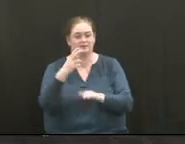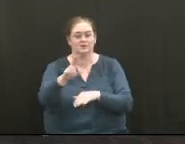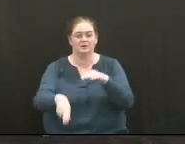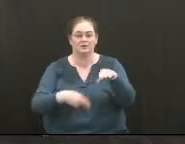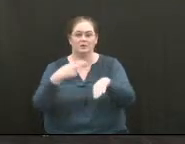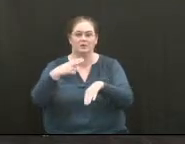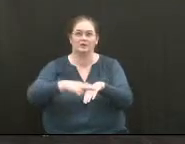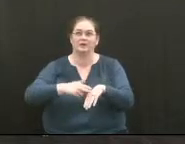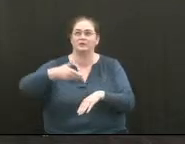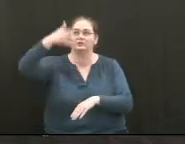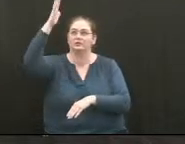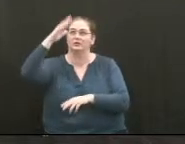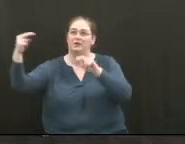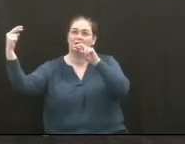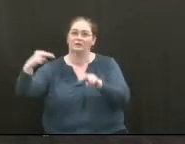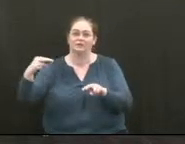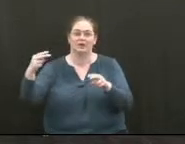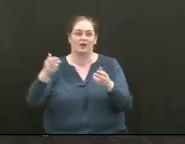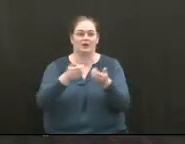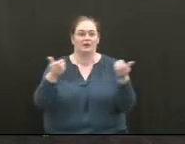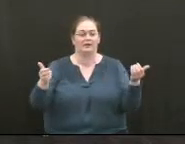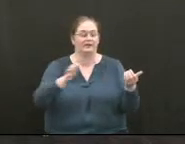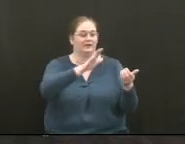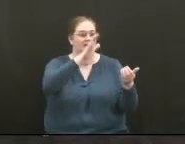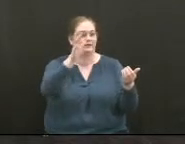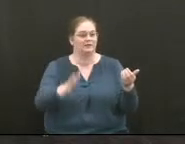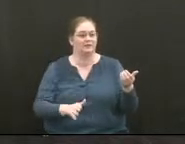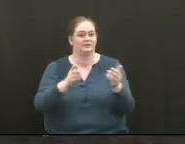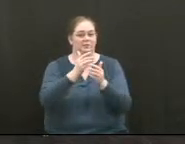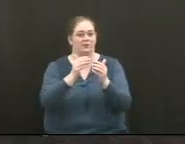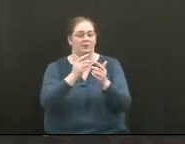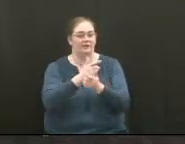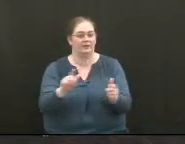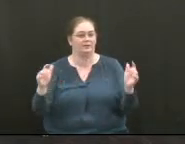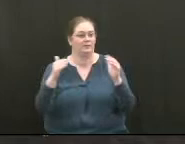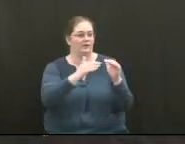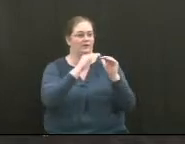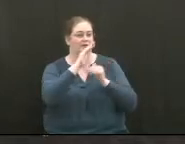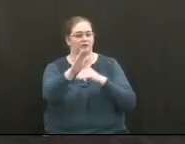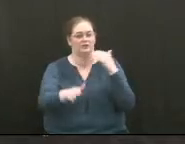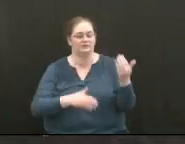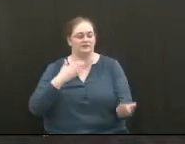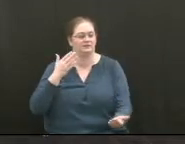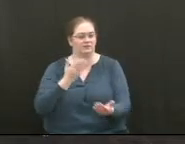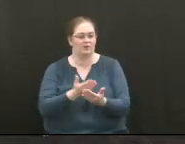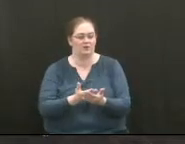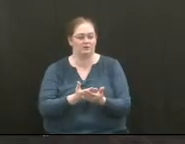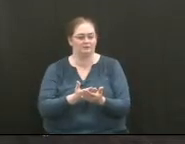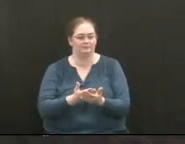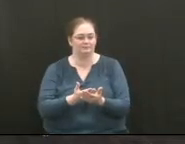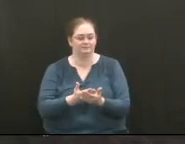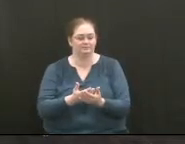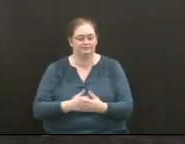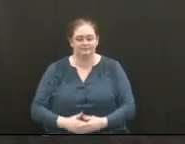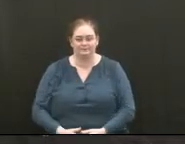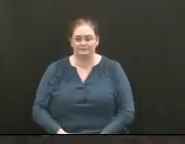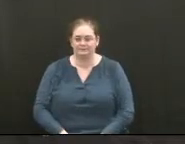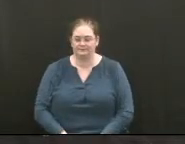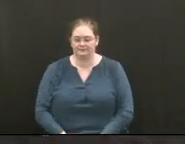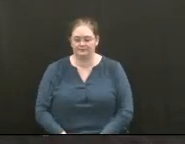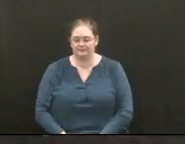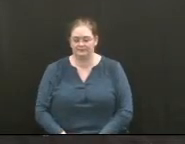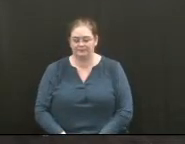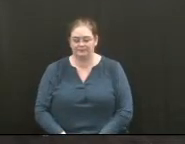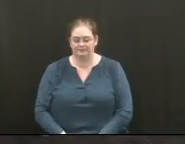stands, one nation, under God, indivisible, with liberty and justice for all.